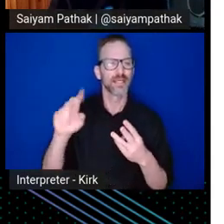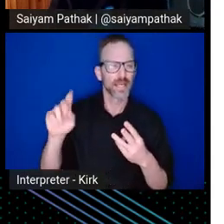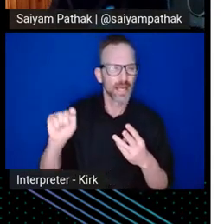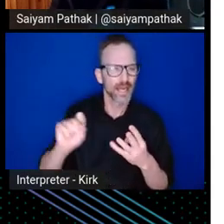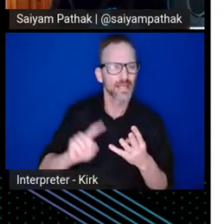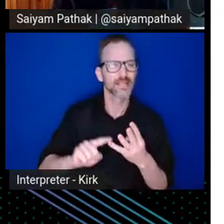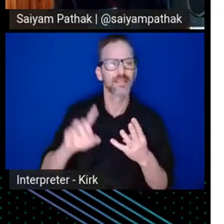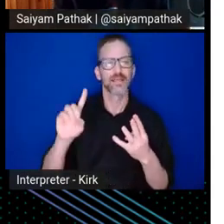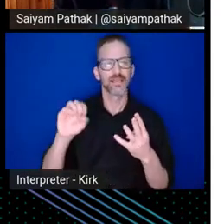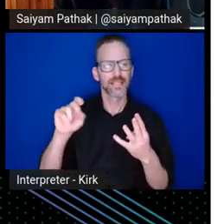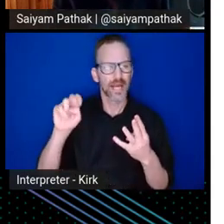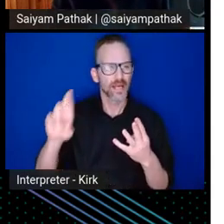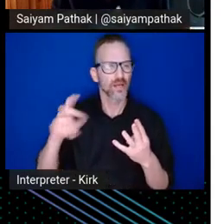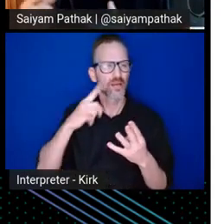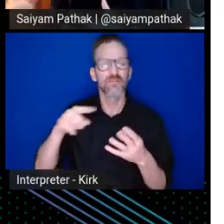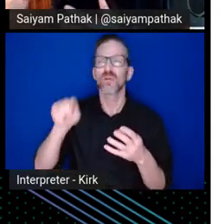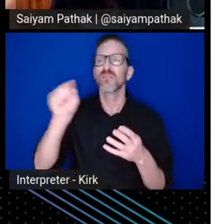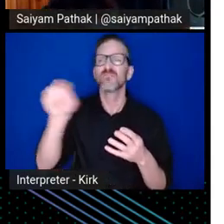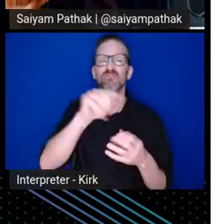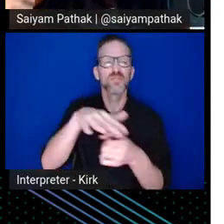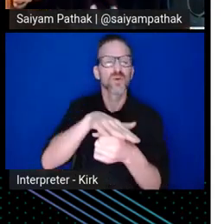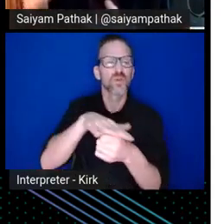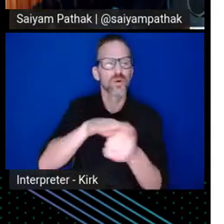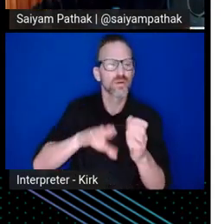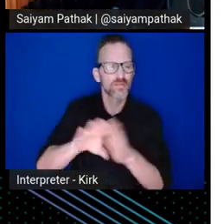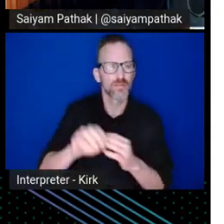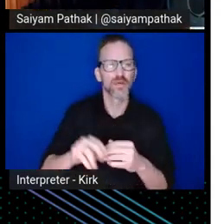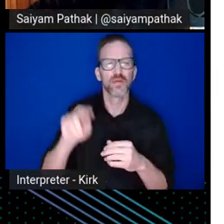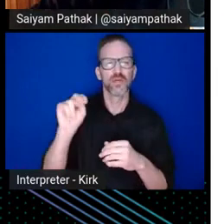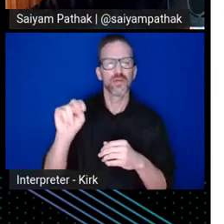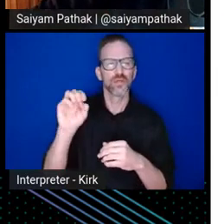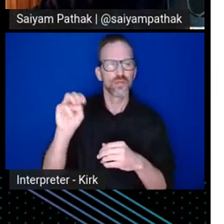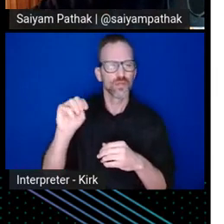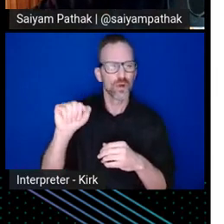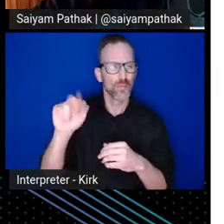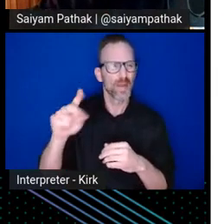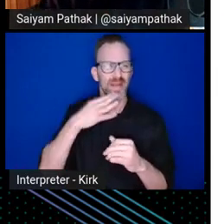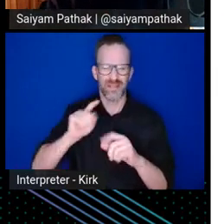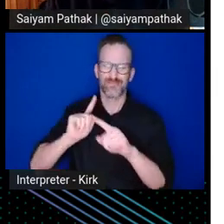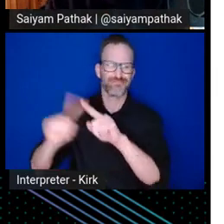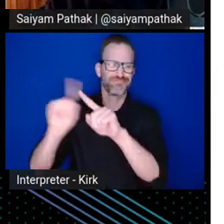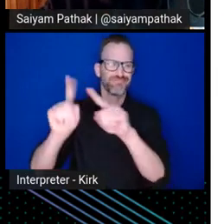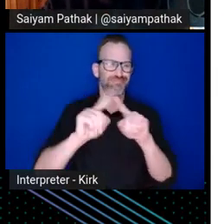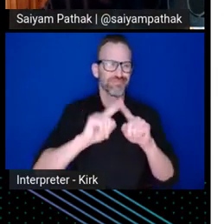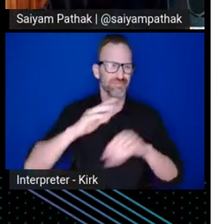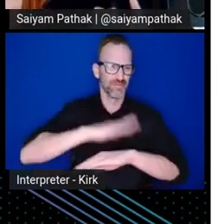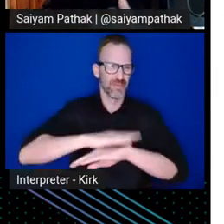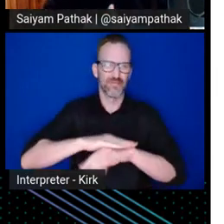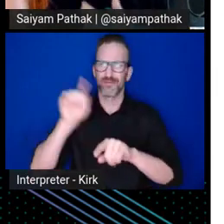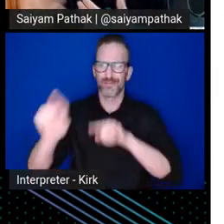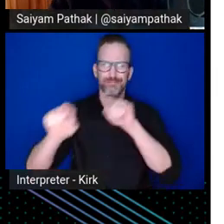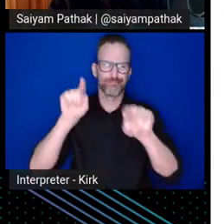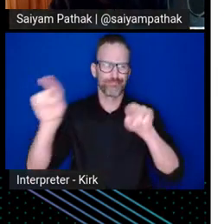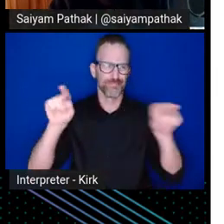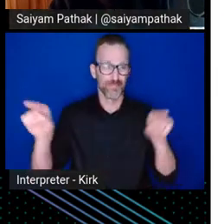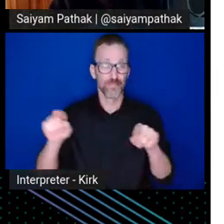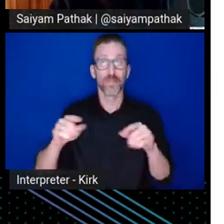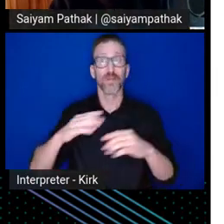for local development. Then you have Nomad. So there are different platforms out there, and each platform, obviously, they